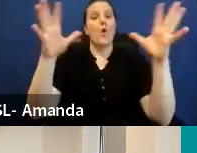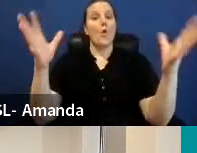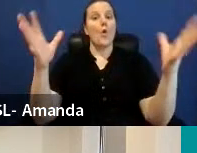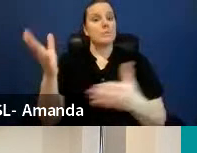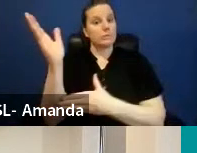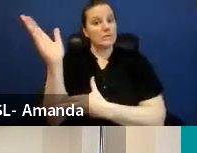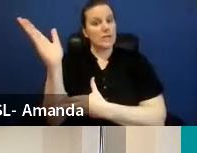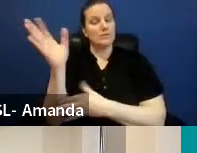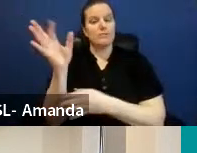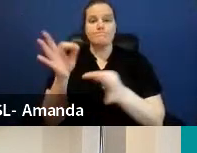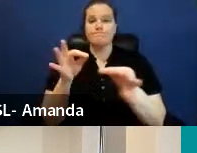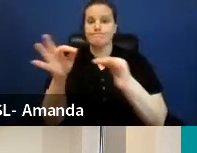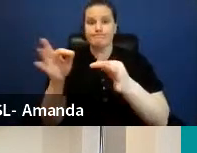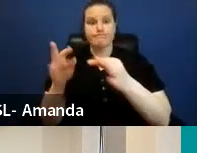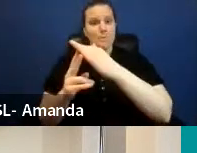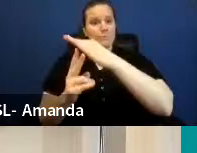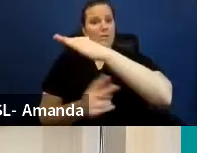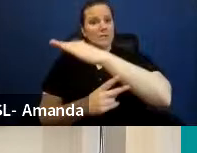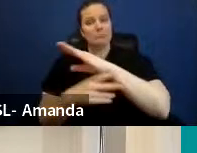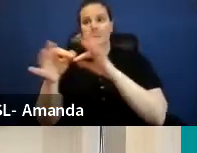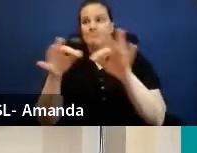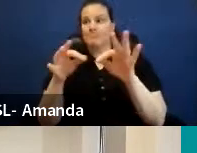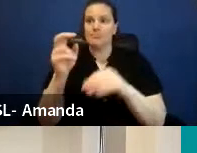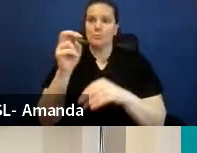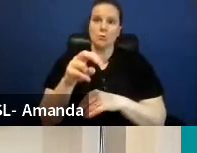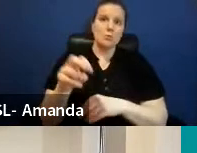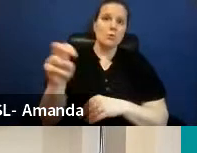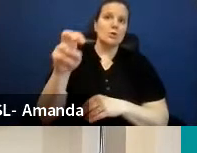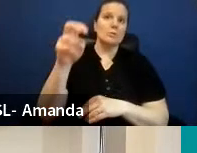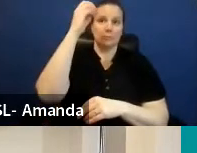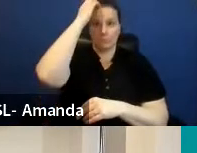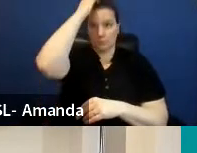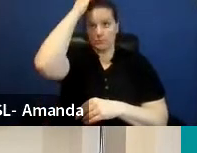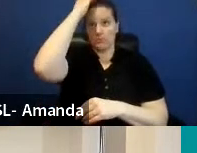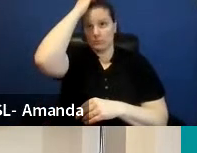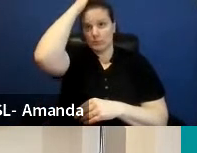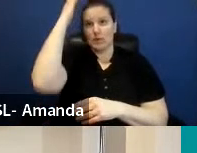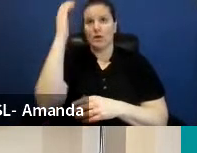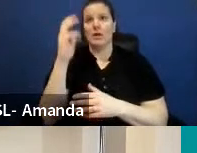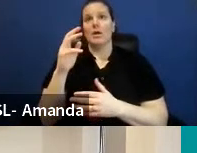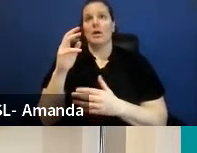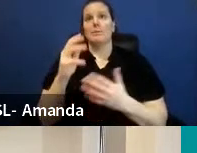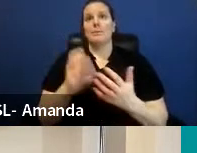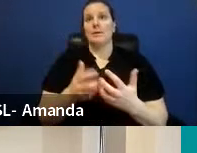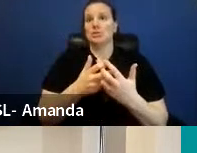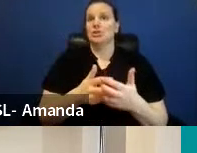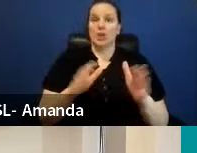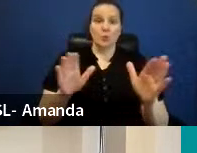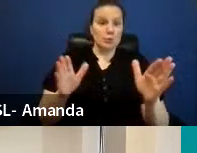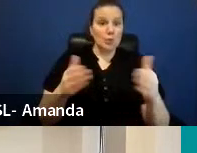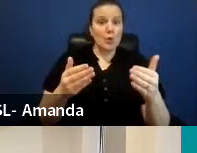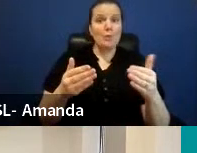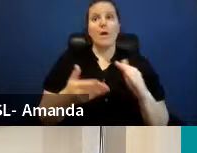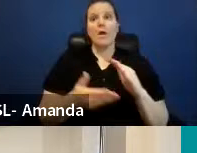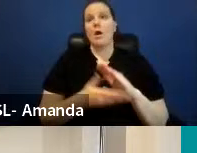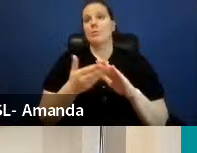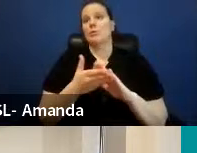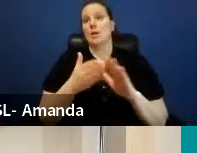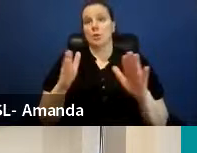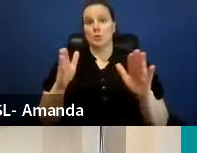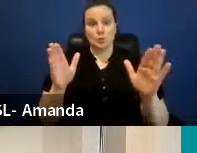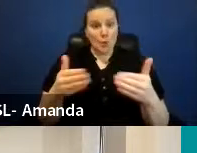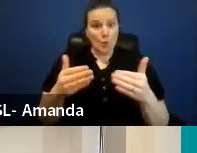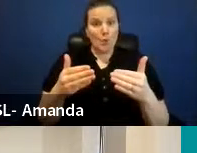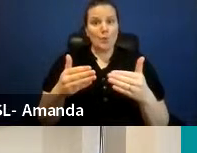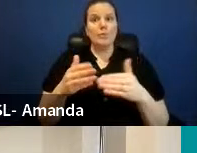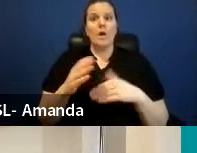him on the bridge and actually gave him the bridge tour and visited the machine room and the operating room. He was able to get out on